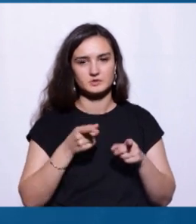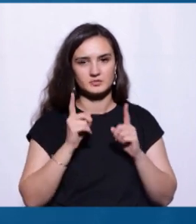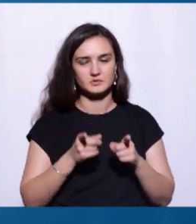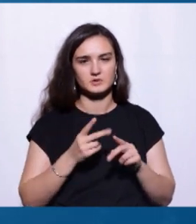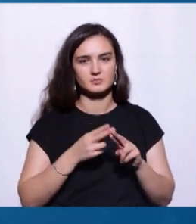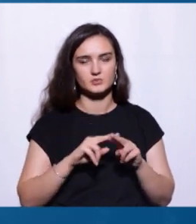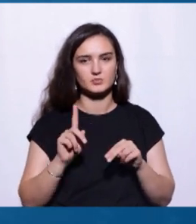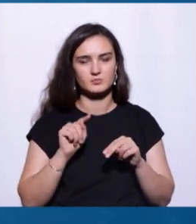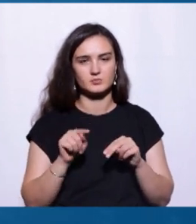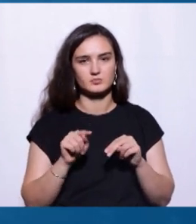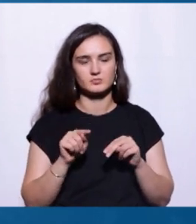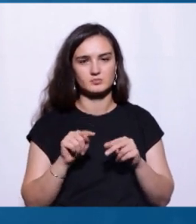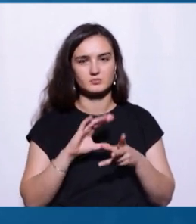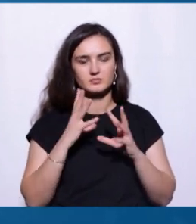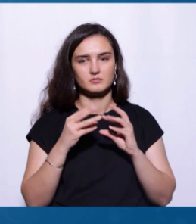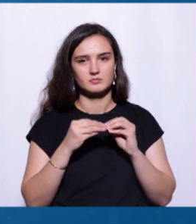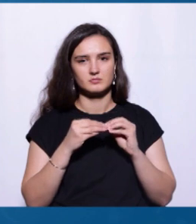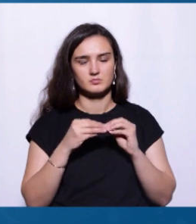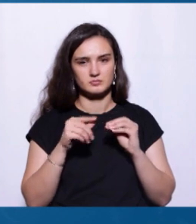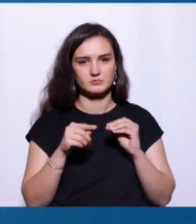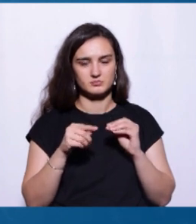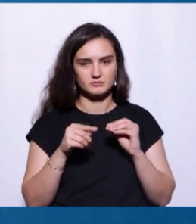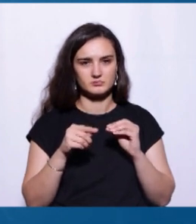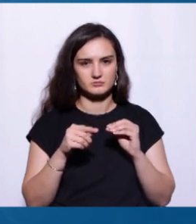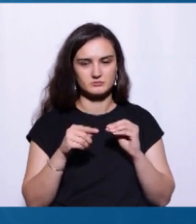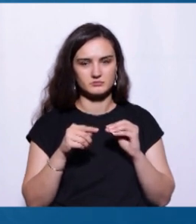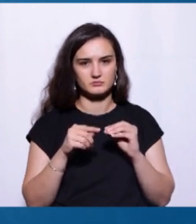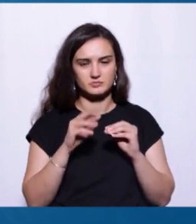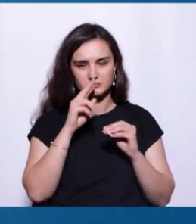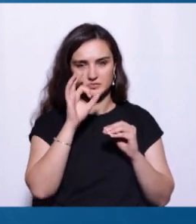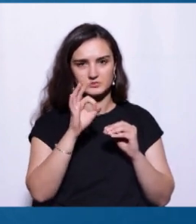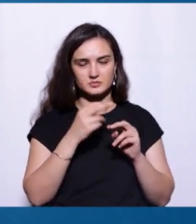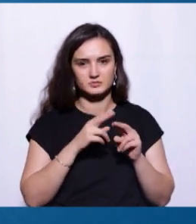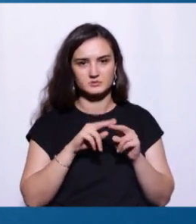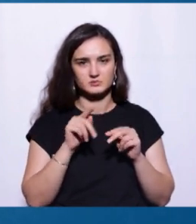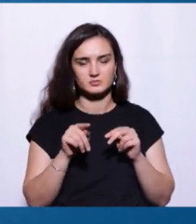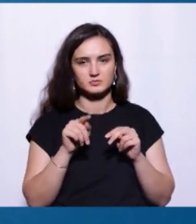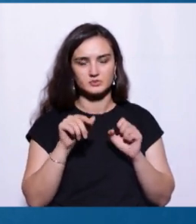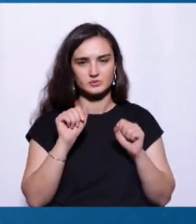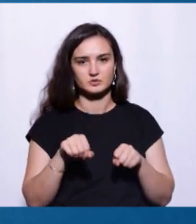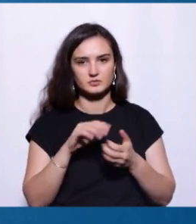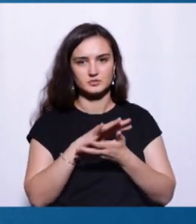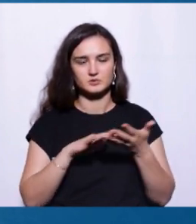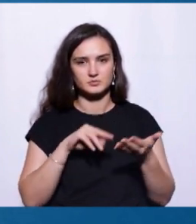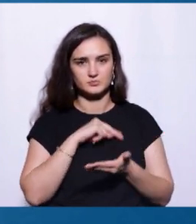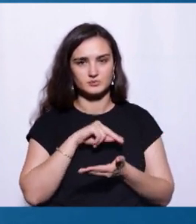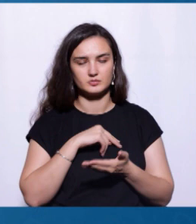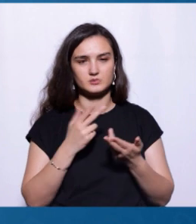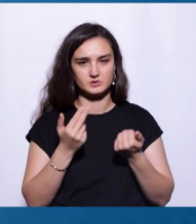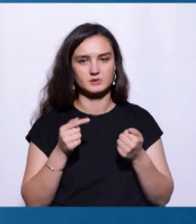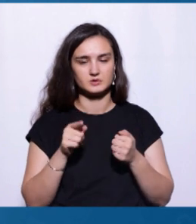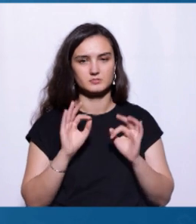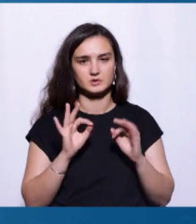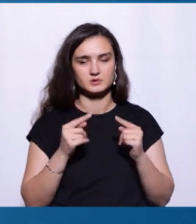true because the whole point of taking such a small pill that is a camera is that you can continue to work. You are